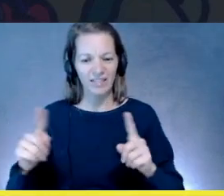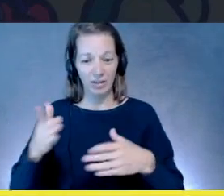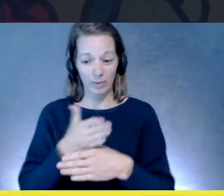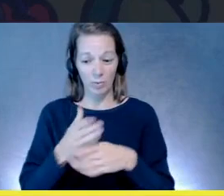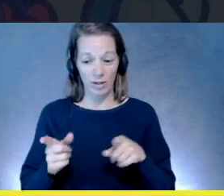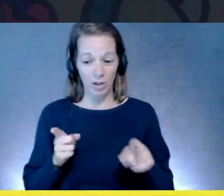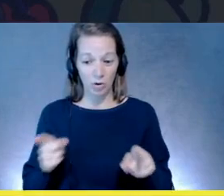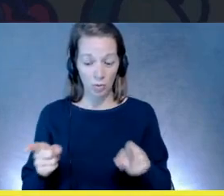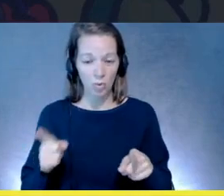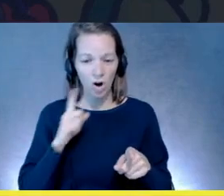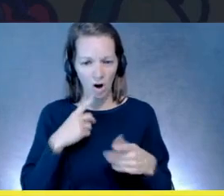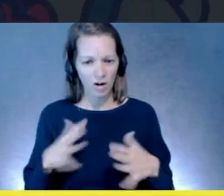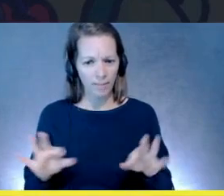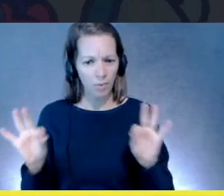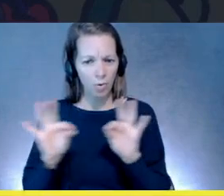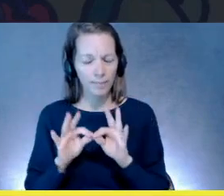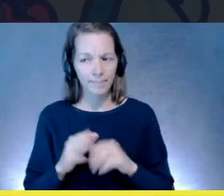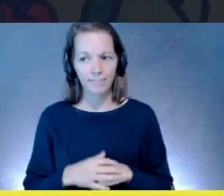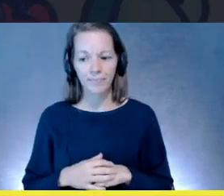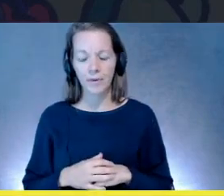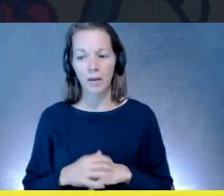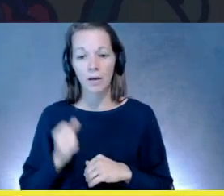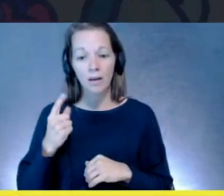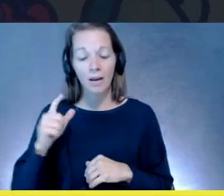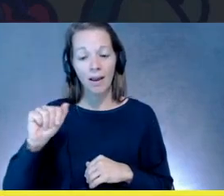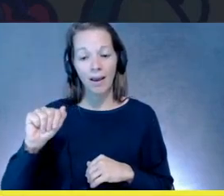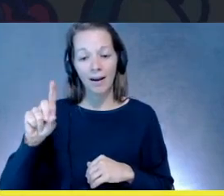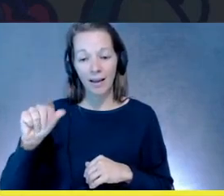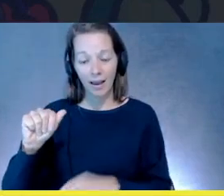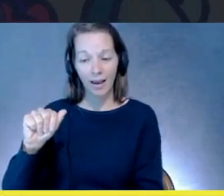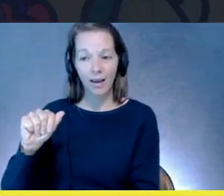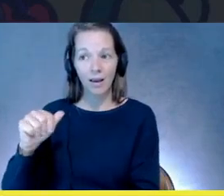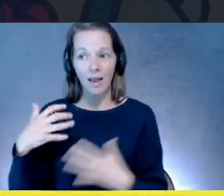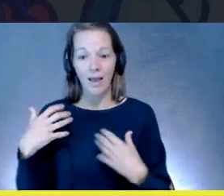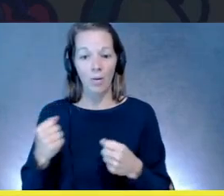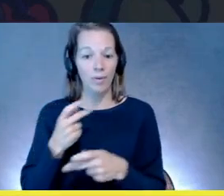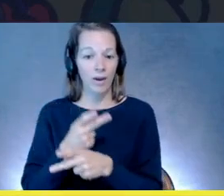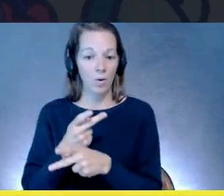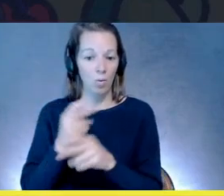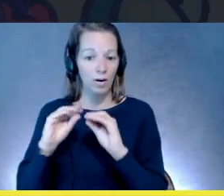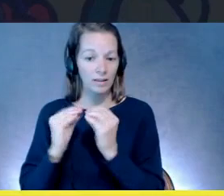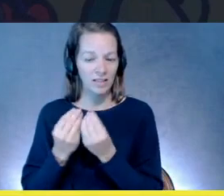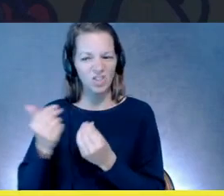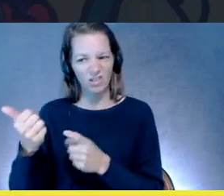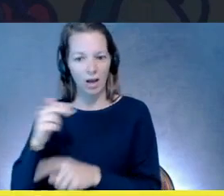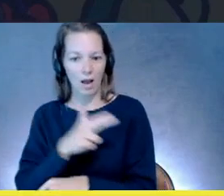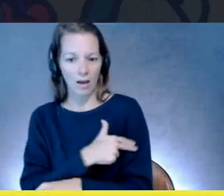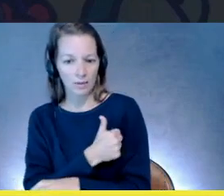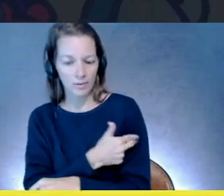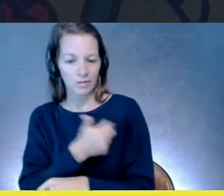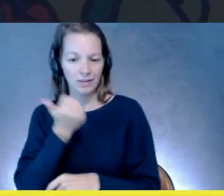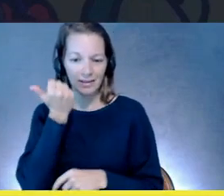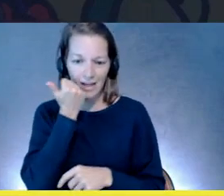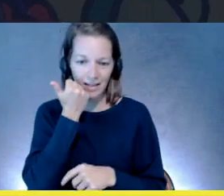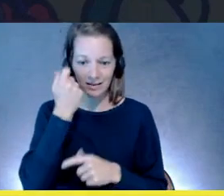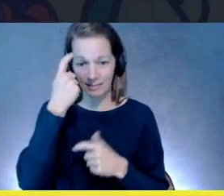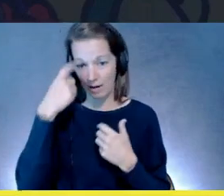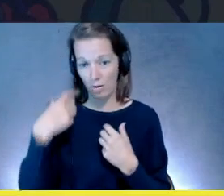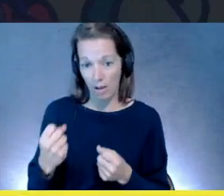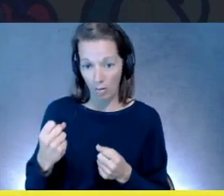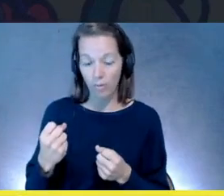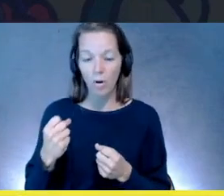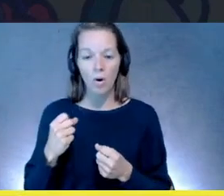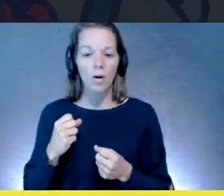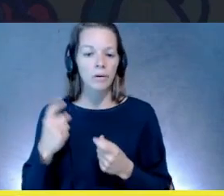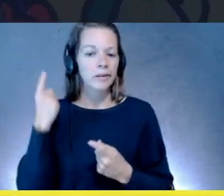are extremely important. Under the Americans with Disabilities Act, healthcare organizations such as hospitals, dental offices, and mental health facilities were